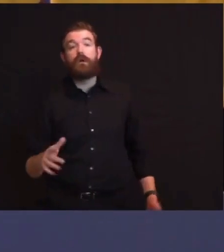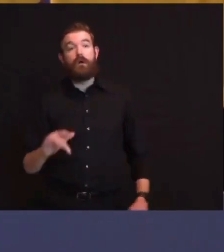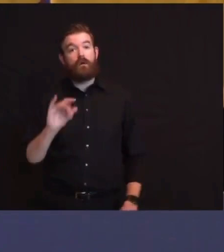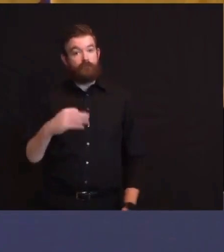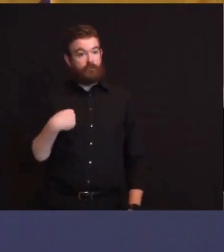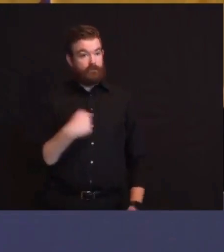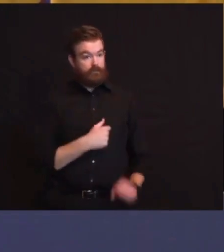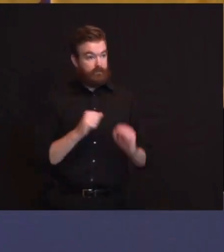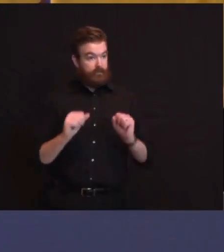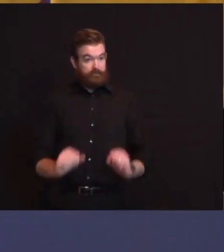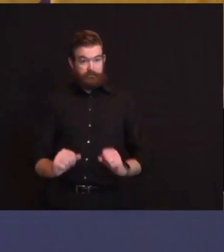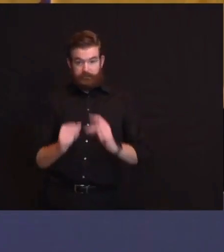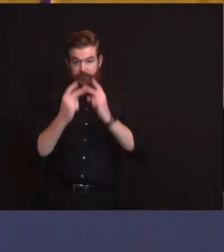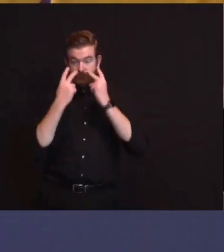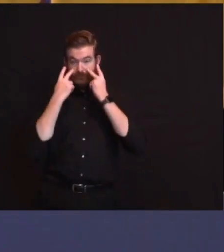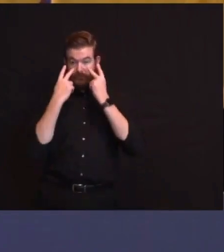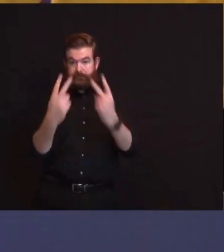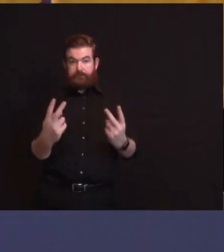when we can regulate.